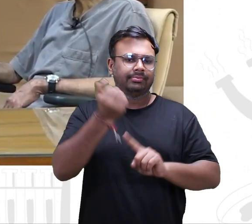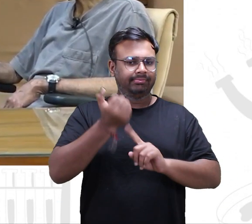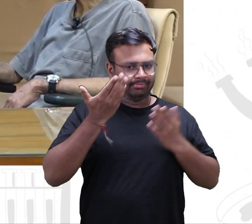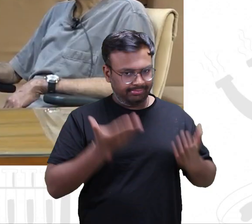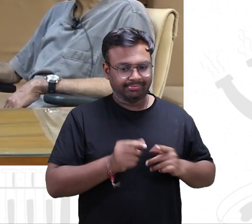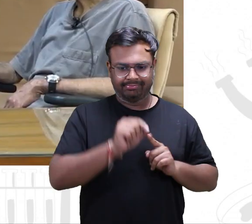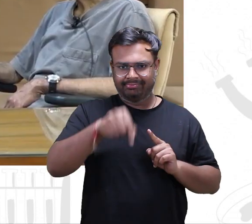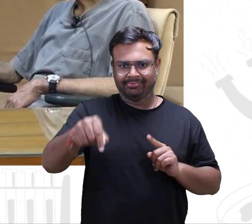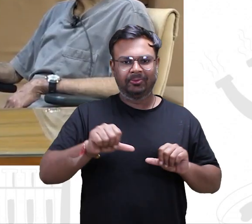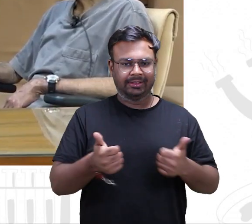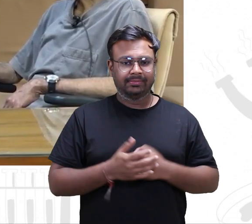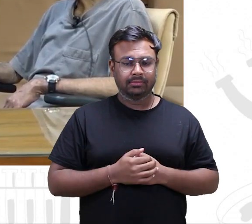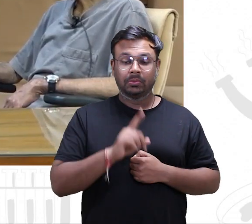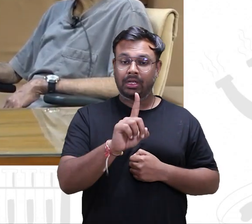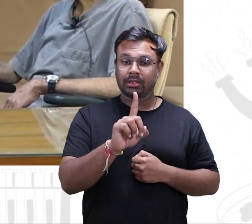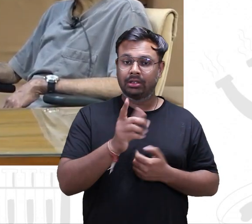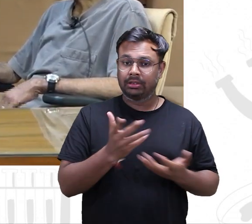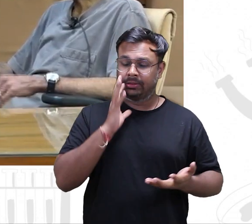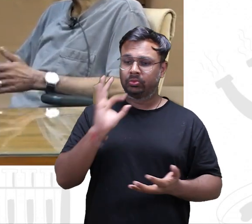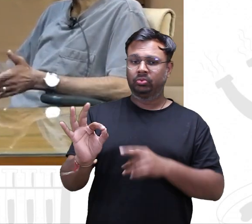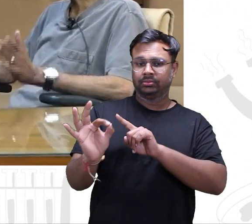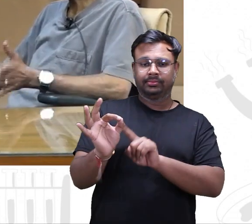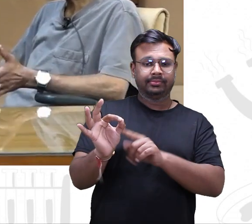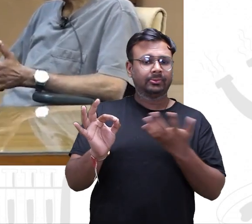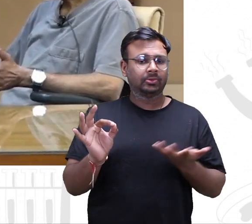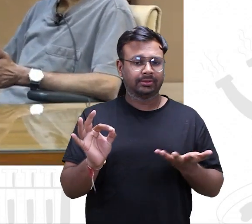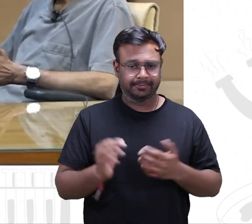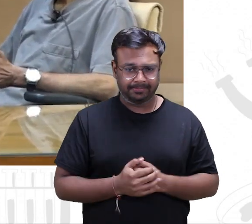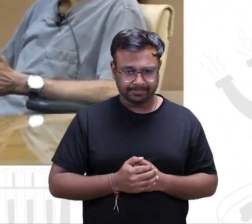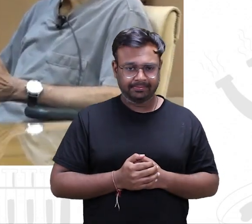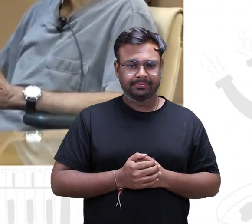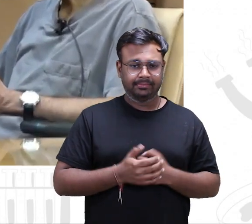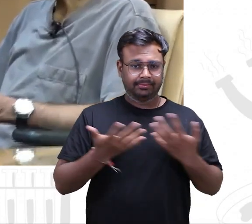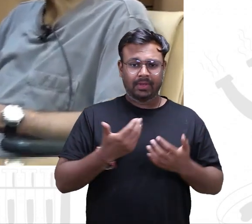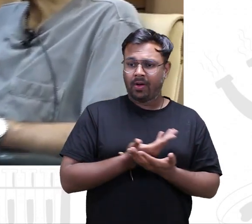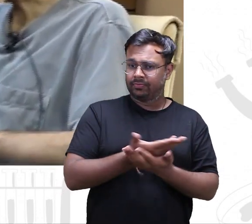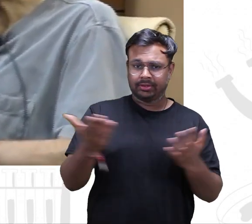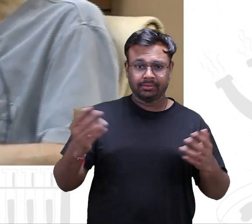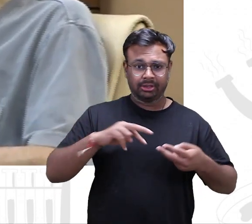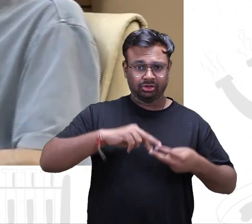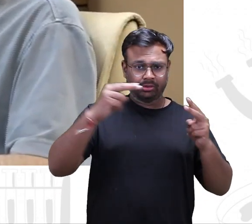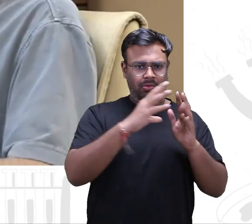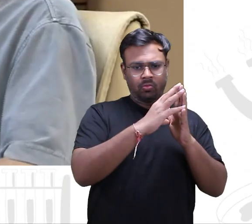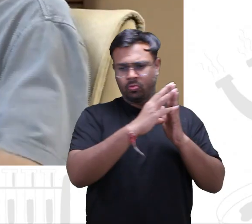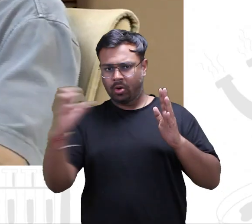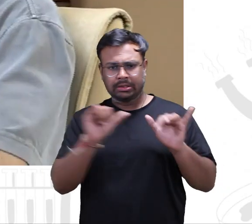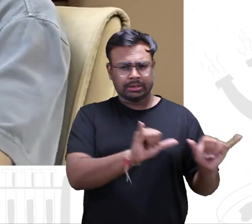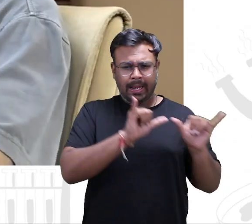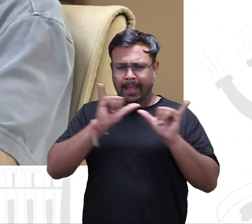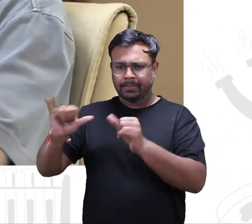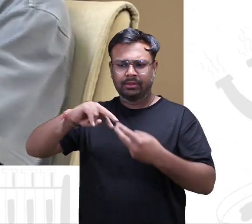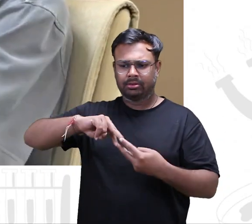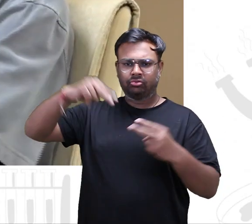genetically. And but the main thing is that all the plants are clones of each other,